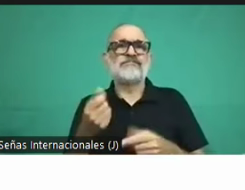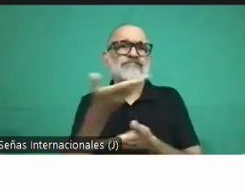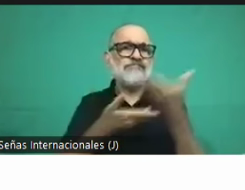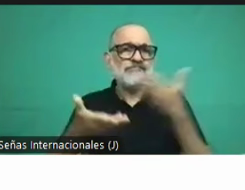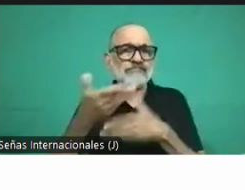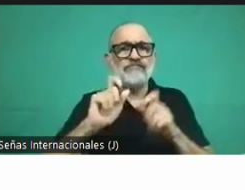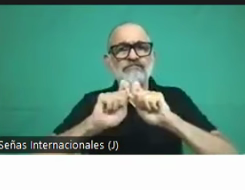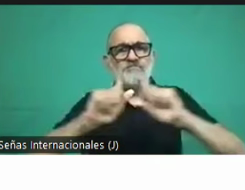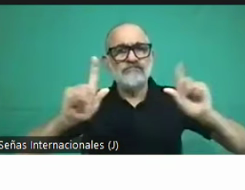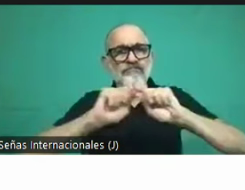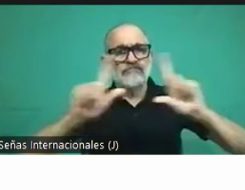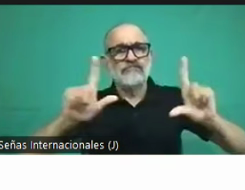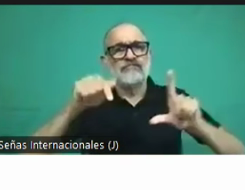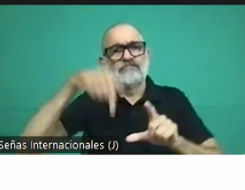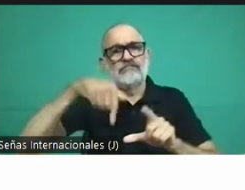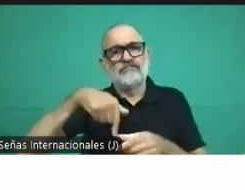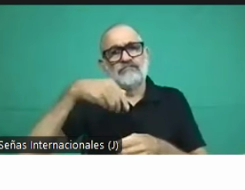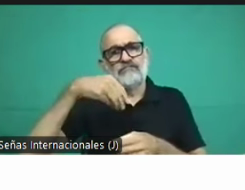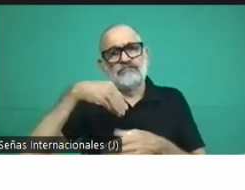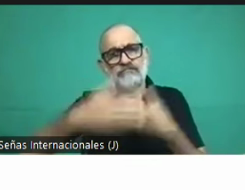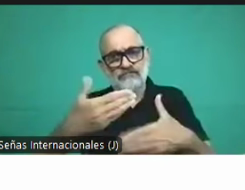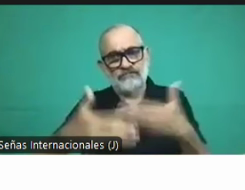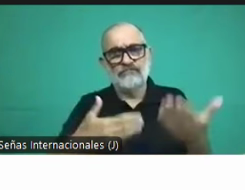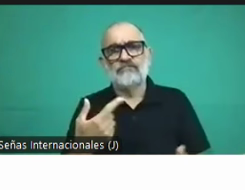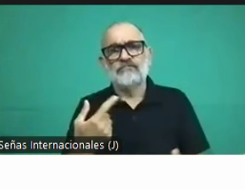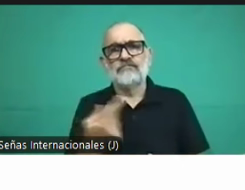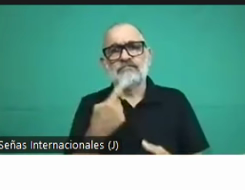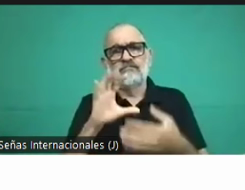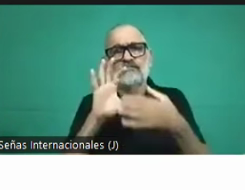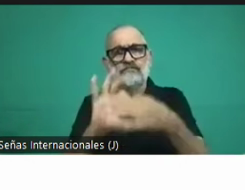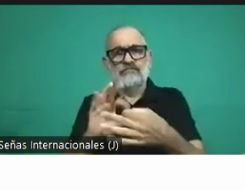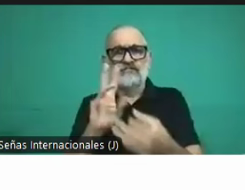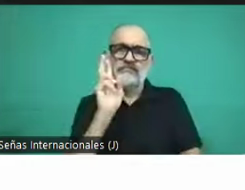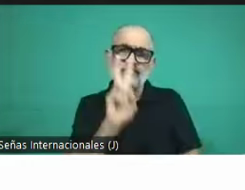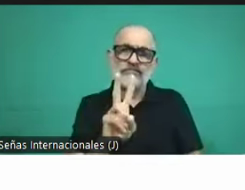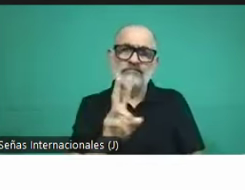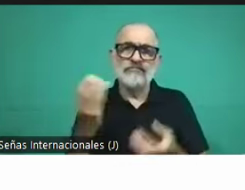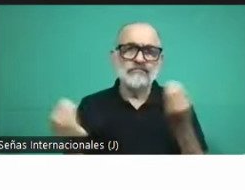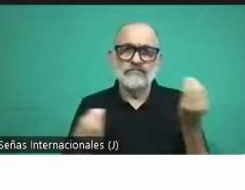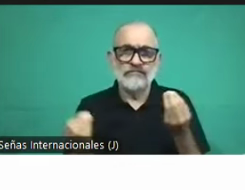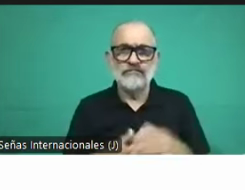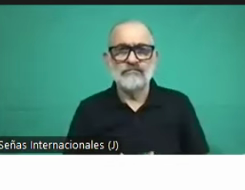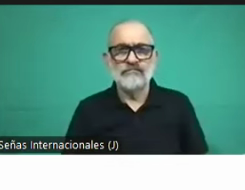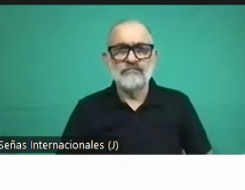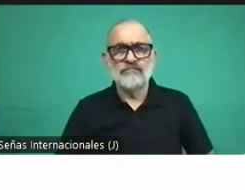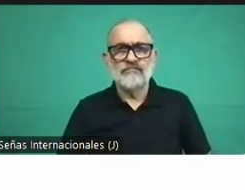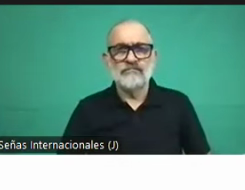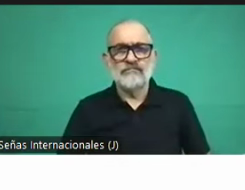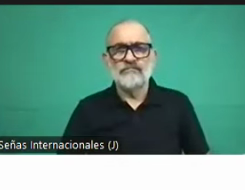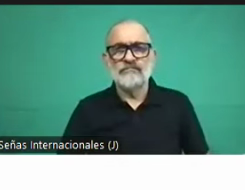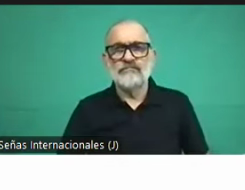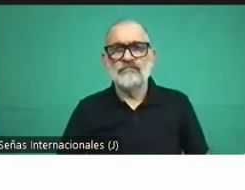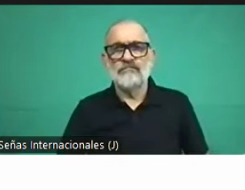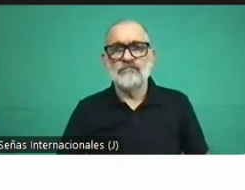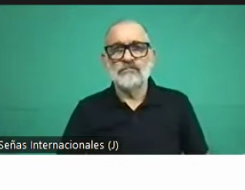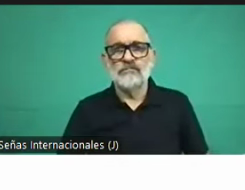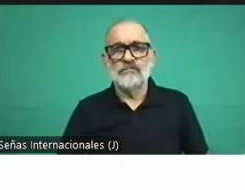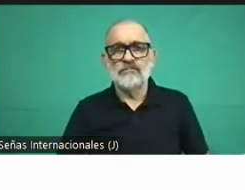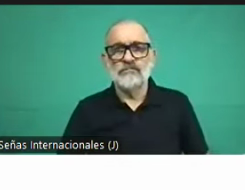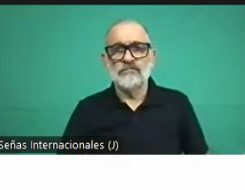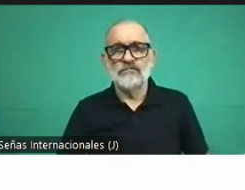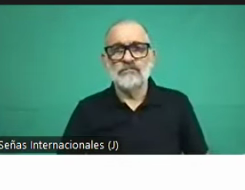mientras estamos haciendo la conexión. Luego volvemos We were a asked to turn off the acomodarla. camera while we are ¿No? presenting, and then we will turn it on Entonces, again. bueno, Apologies